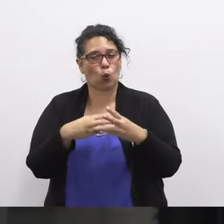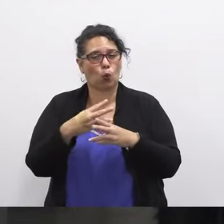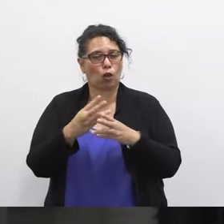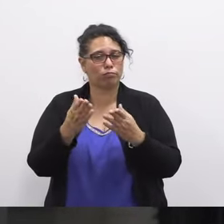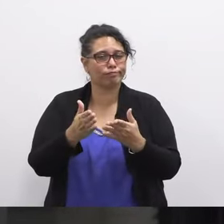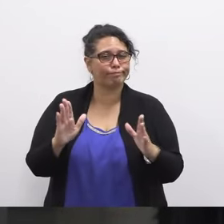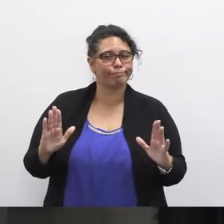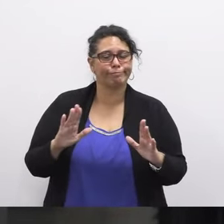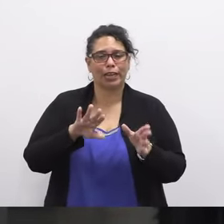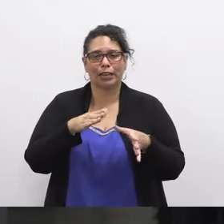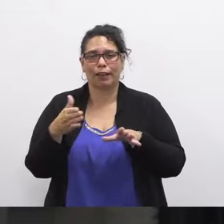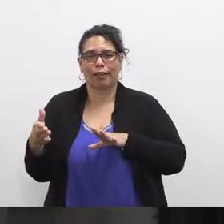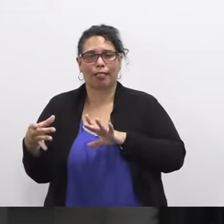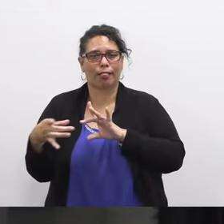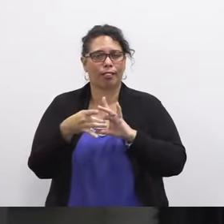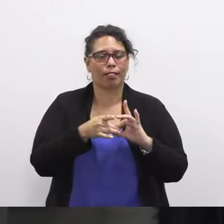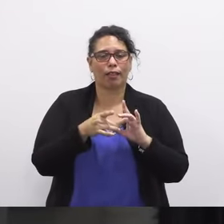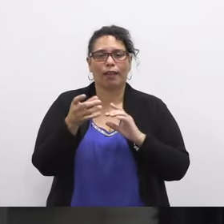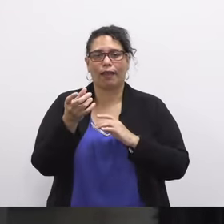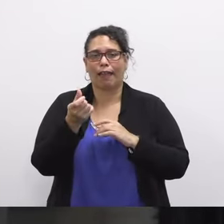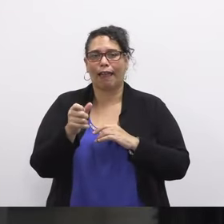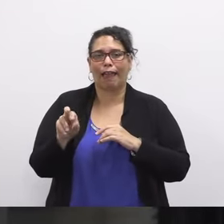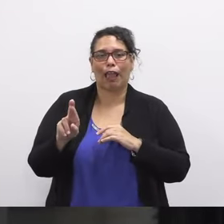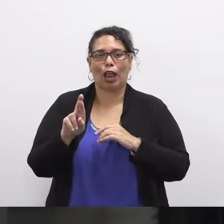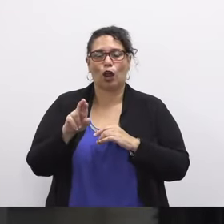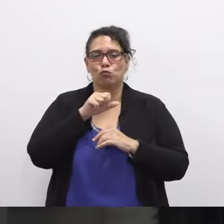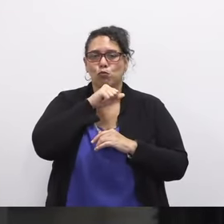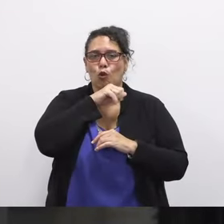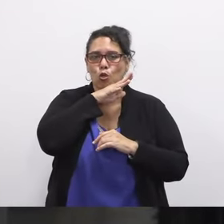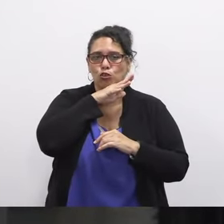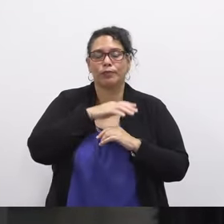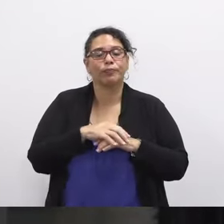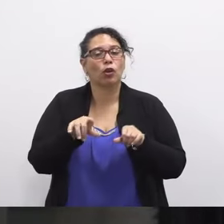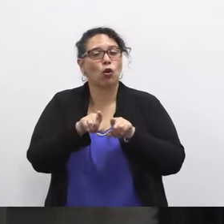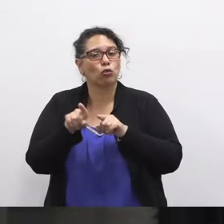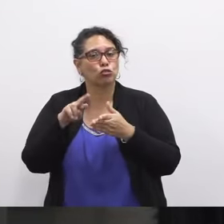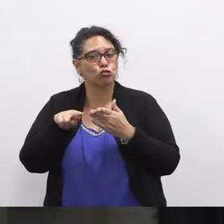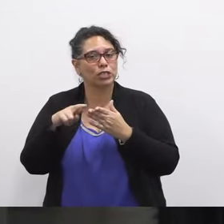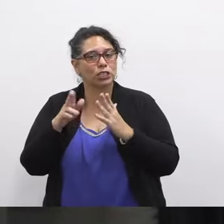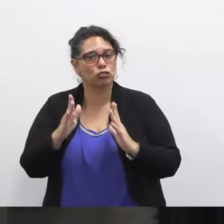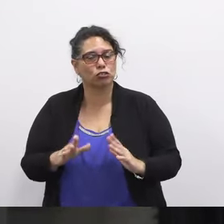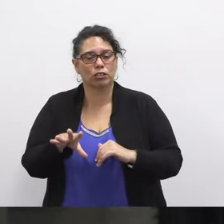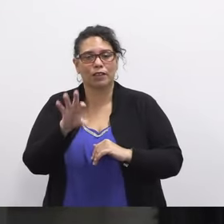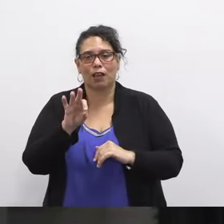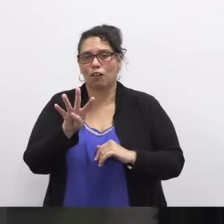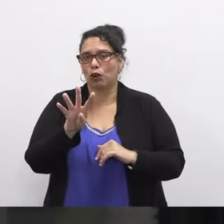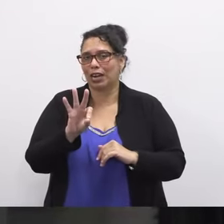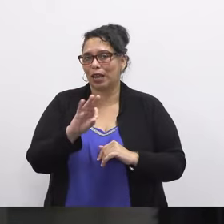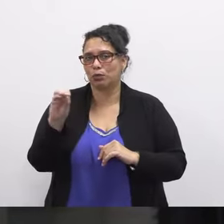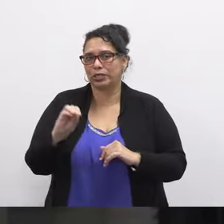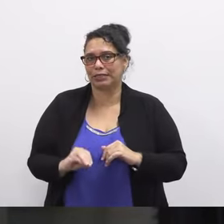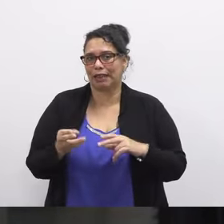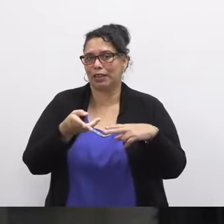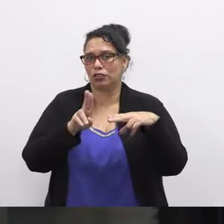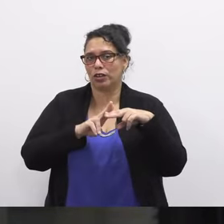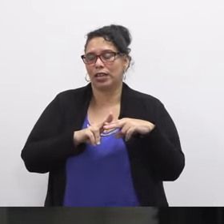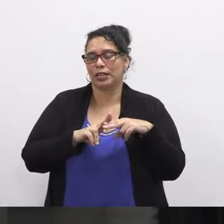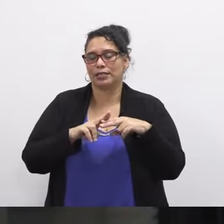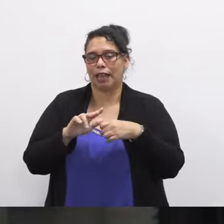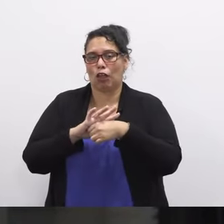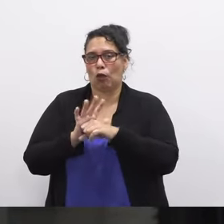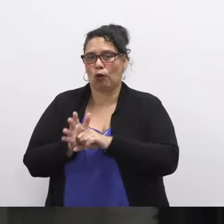chronic exposure to air pollution. Additionally, researchers found a 49% increase in the COVID-19 death rates